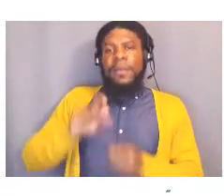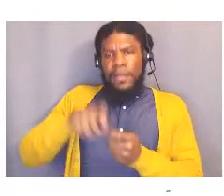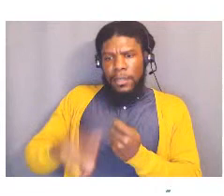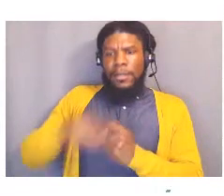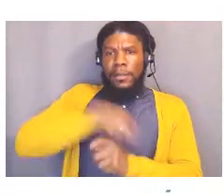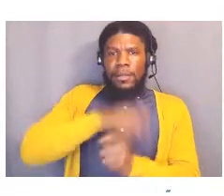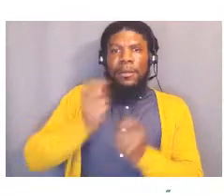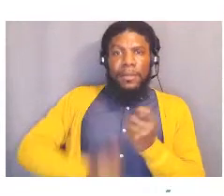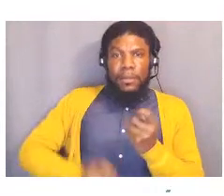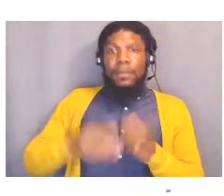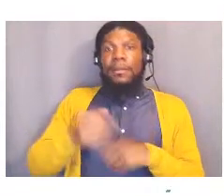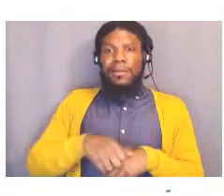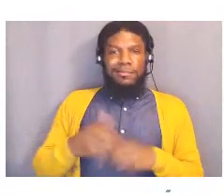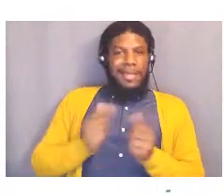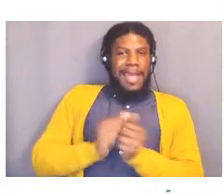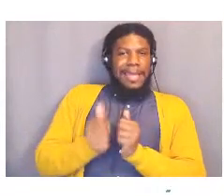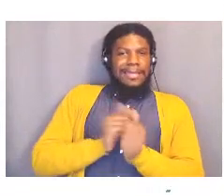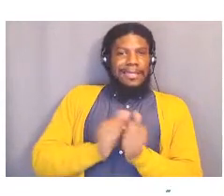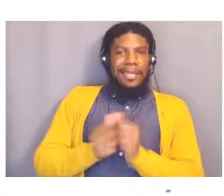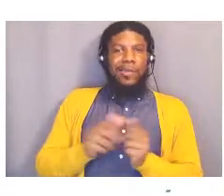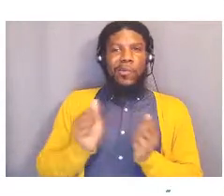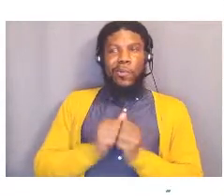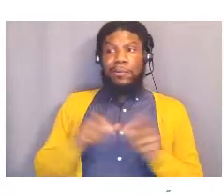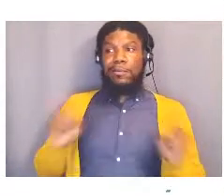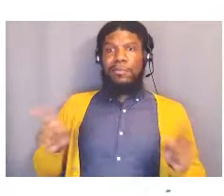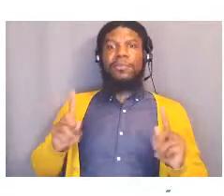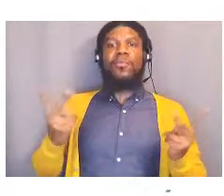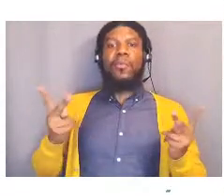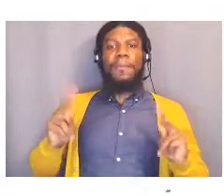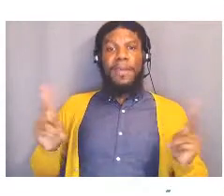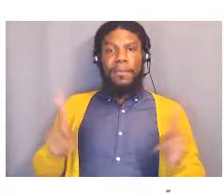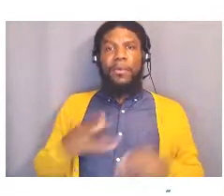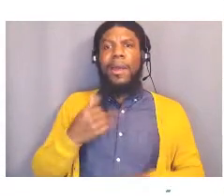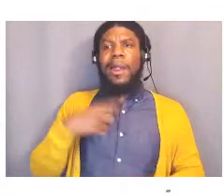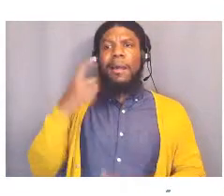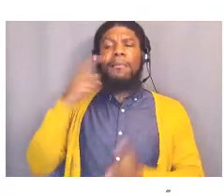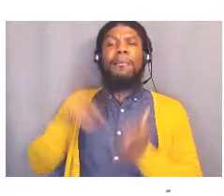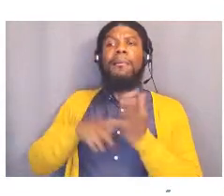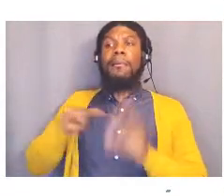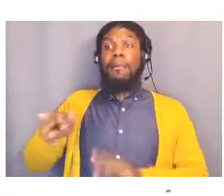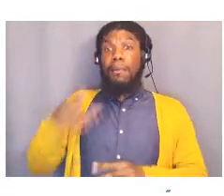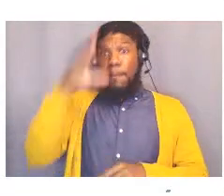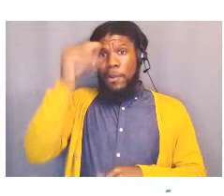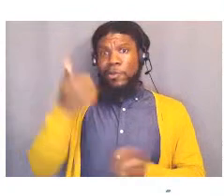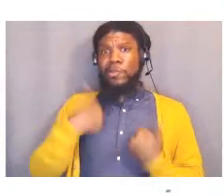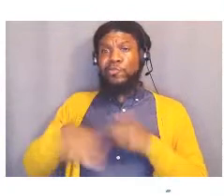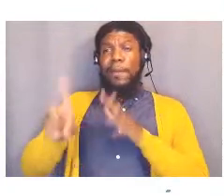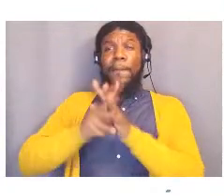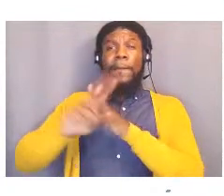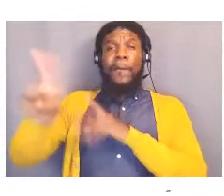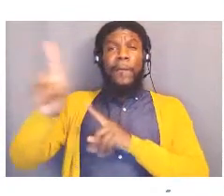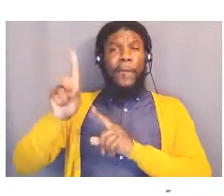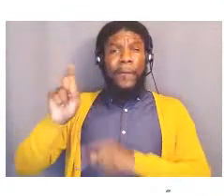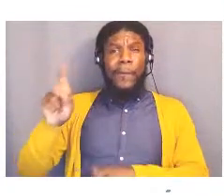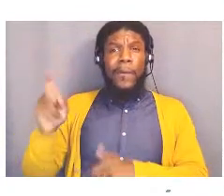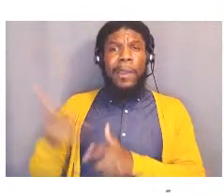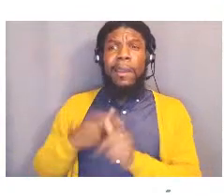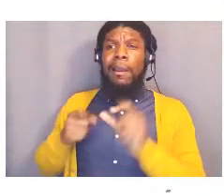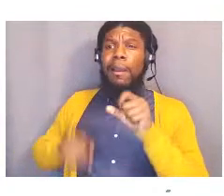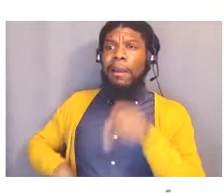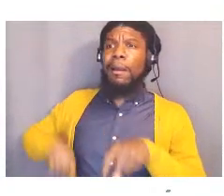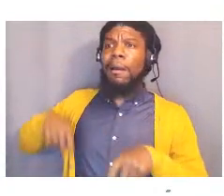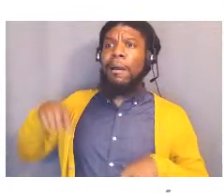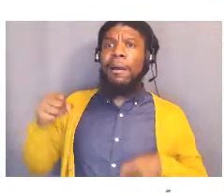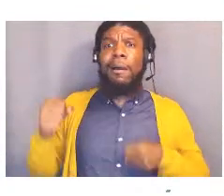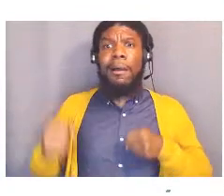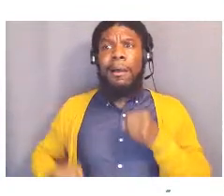and Mr. Brodus Darkey. And I saw an old boy, he was trying to run away. I was curious like any child gonna